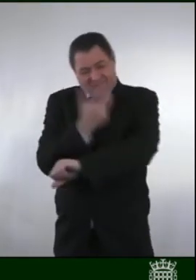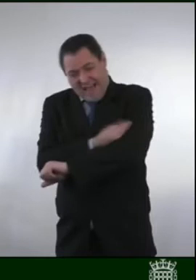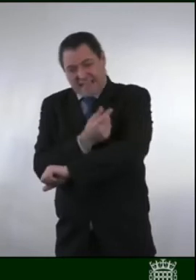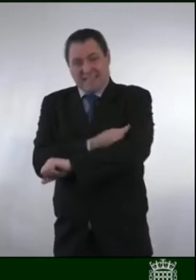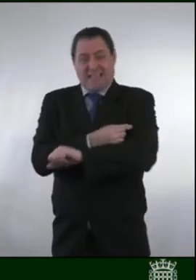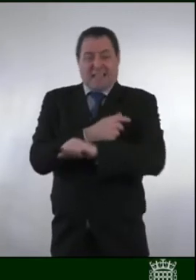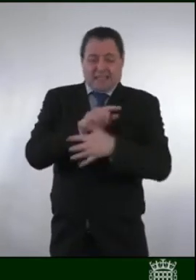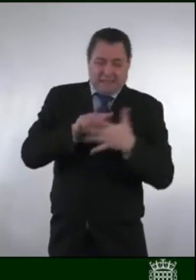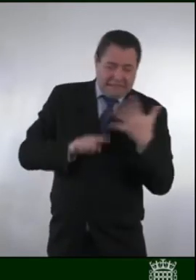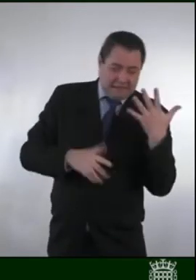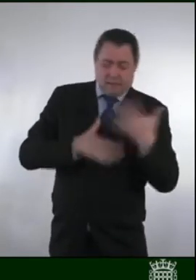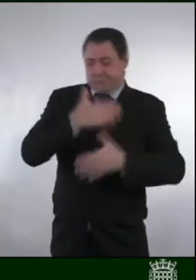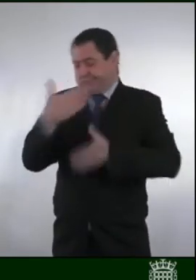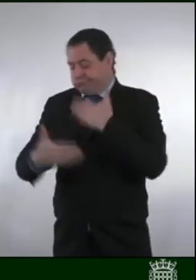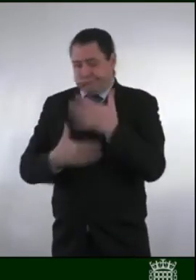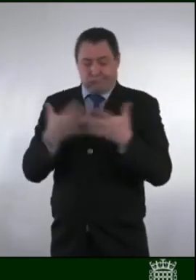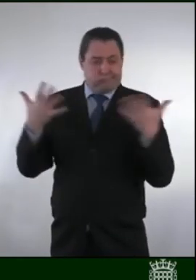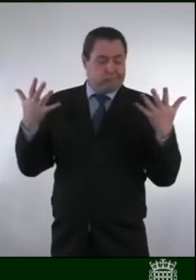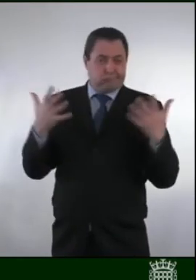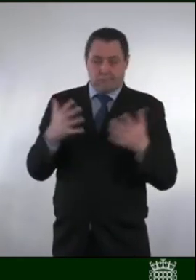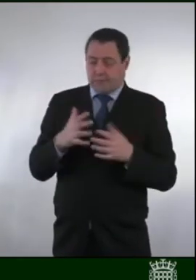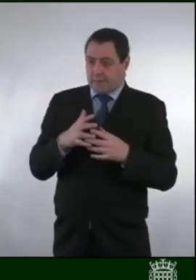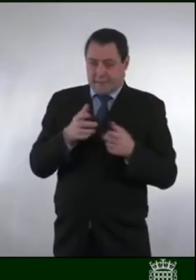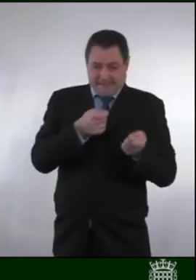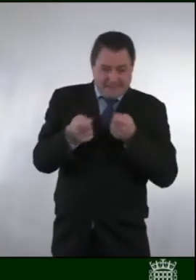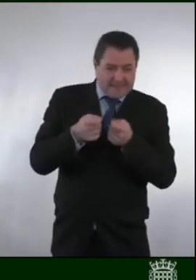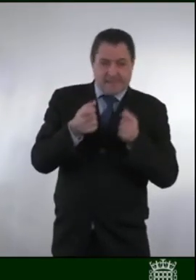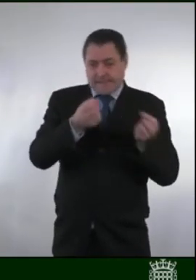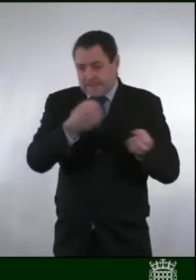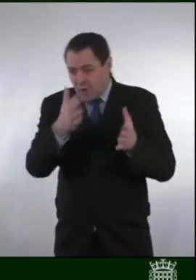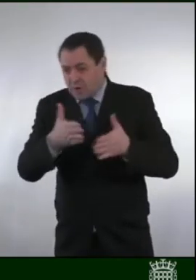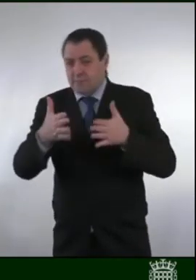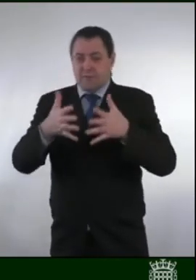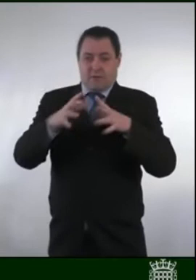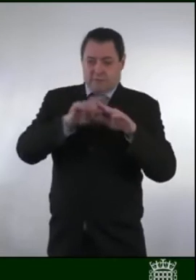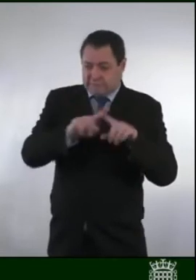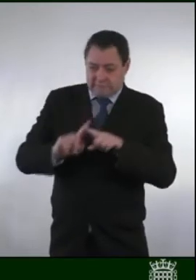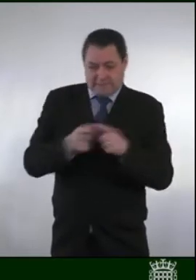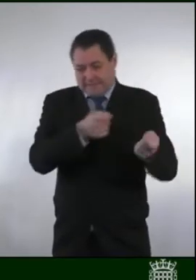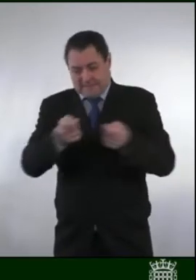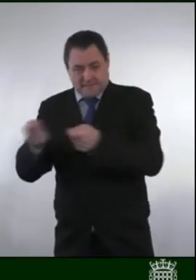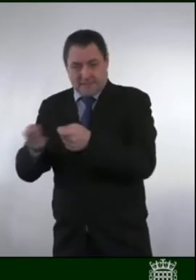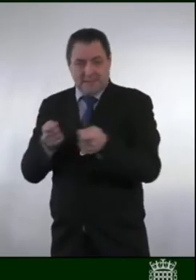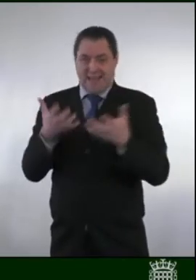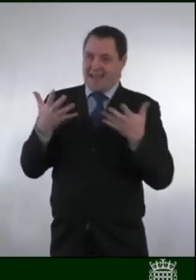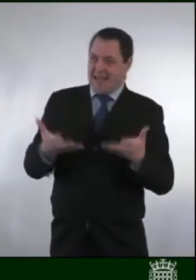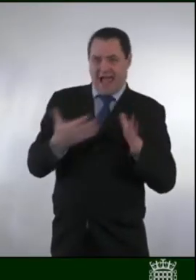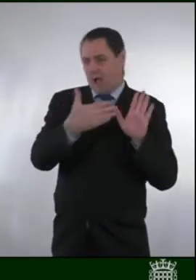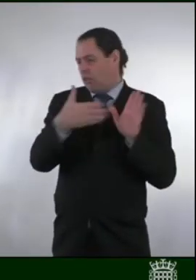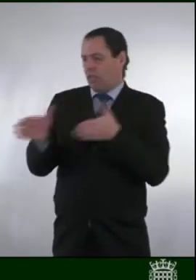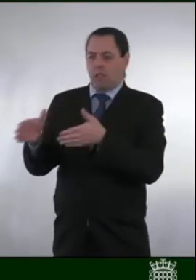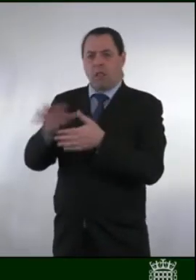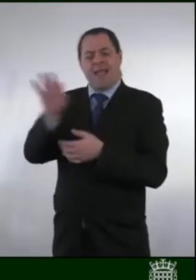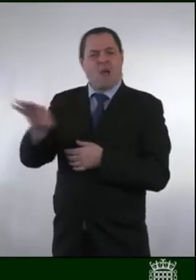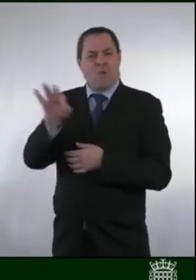in the history of our country. And that includes virtually every single arm of officialdom. The idea that we should now consecrate state